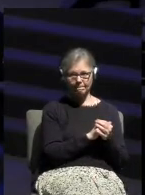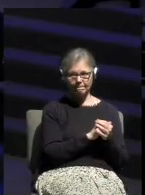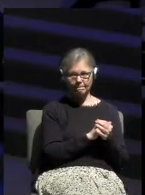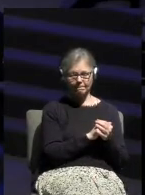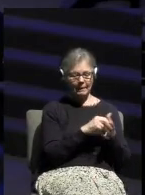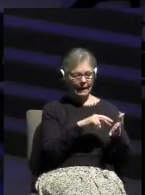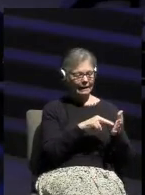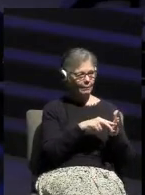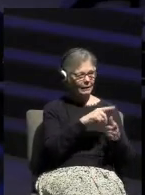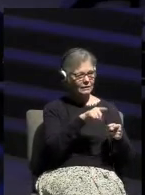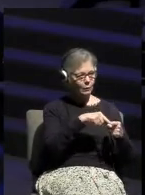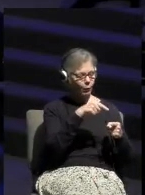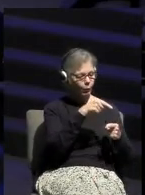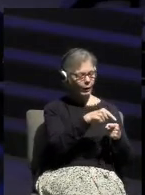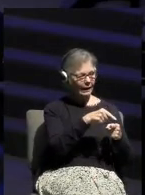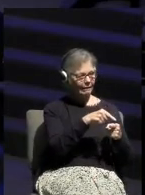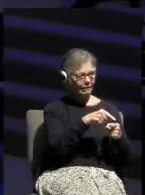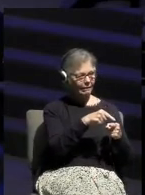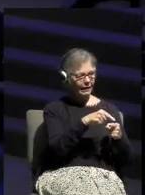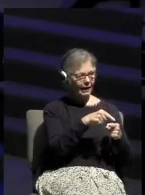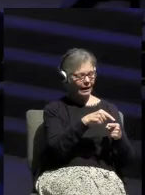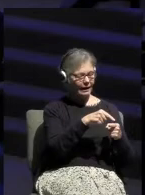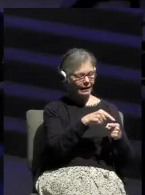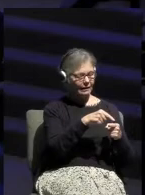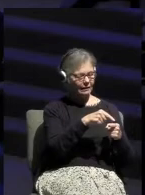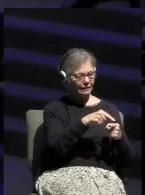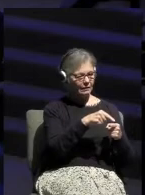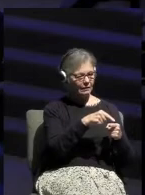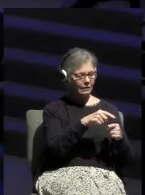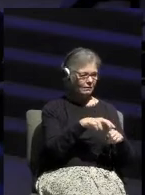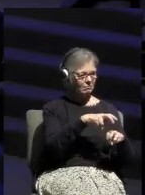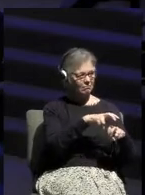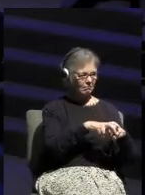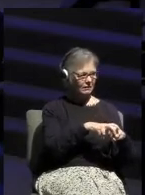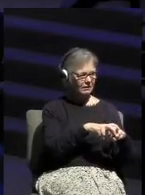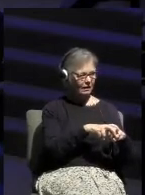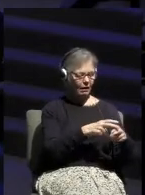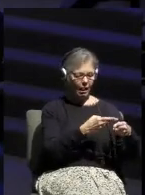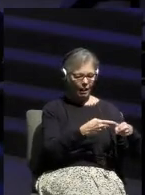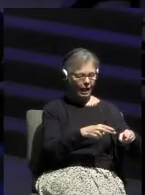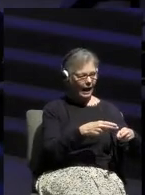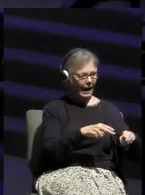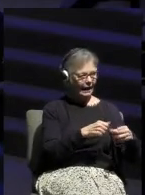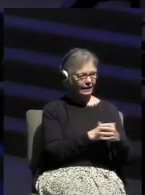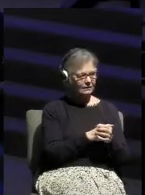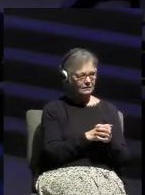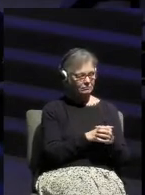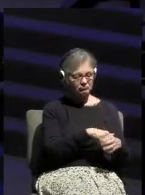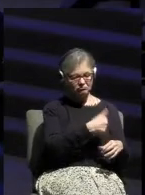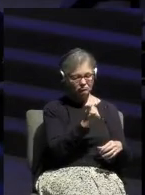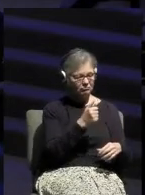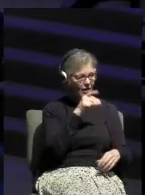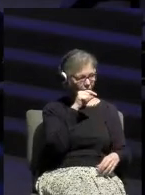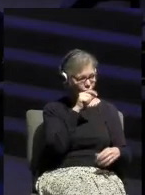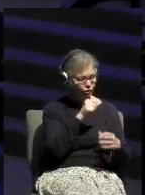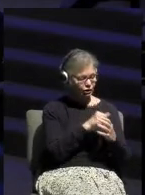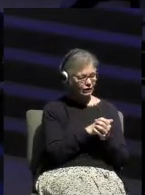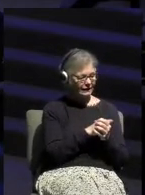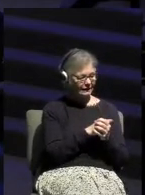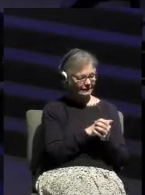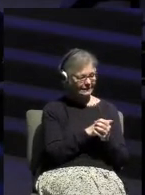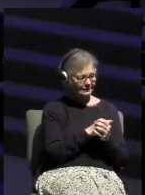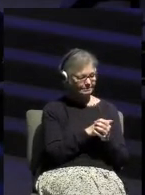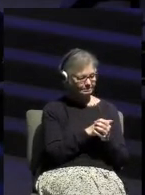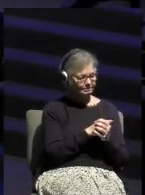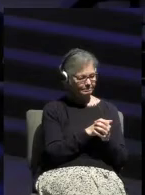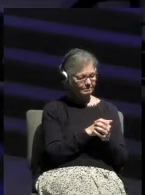And when they lay, when I don't care who it is, whoever's laying eggs, well, not whoever, one of the other